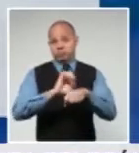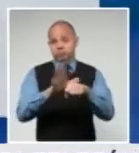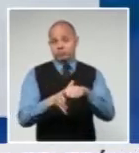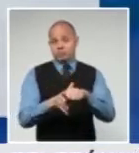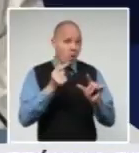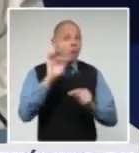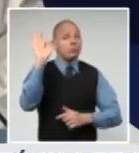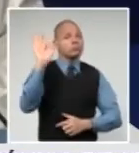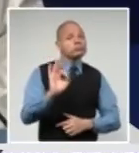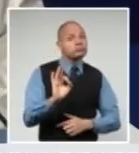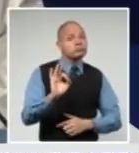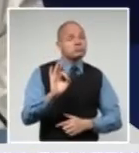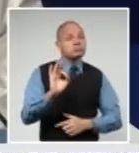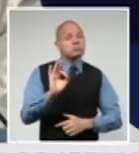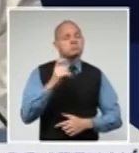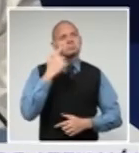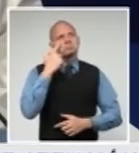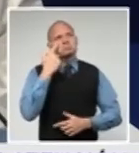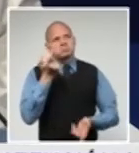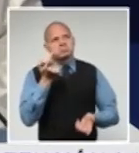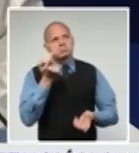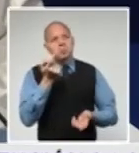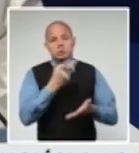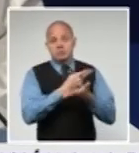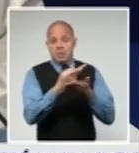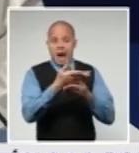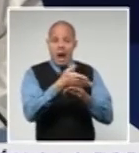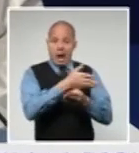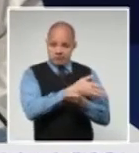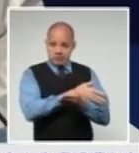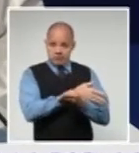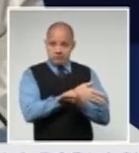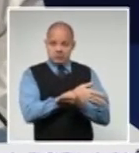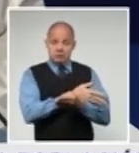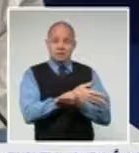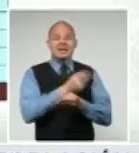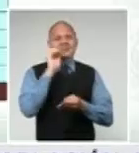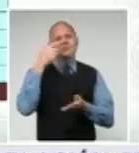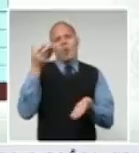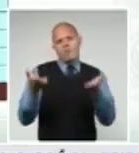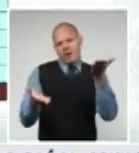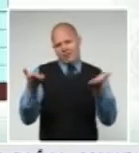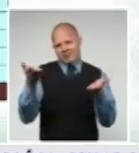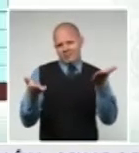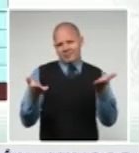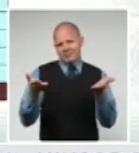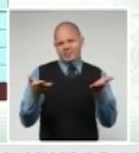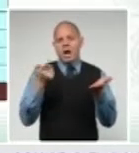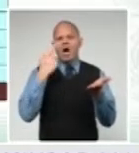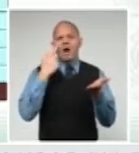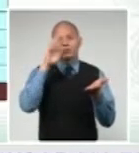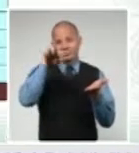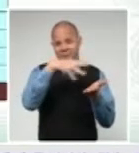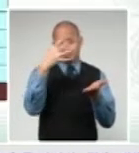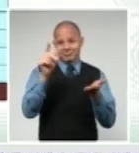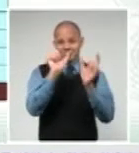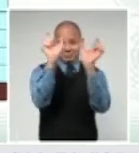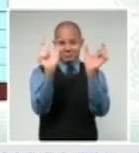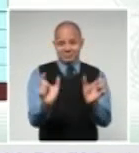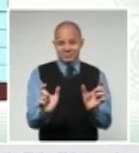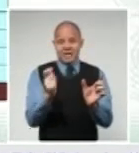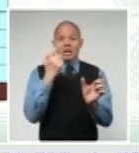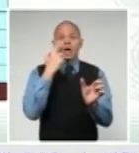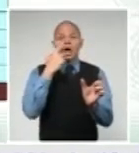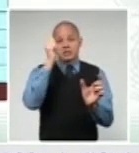Ávila. Therefore, Ciego de Ávila's confirmed rate per 100,000 inhabitants over the last 15